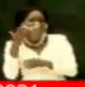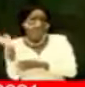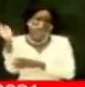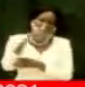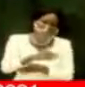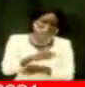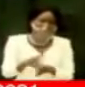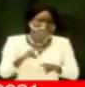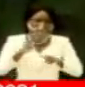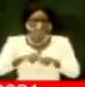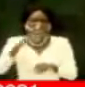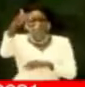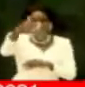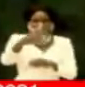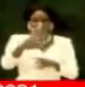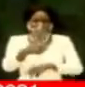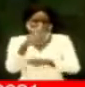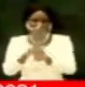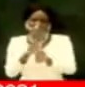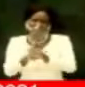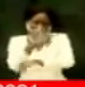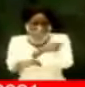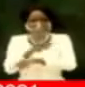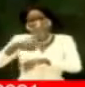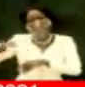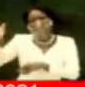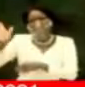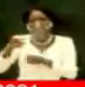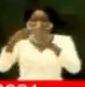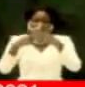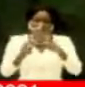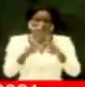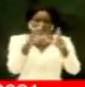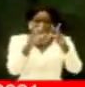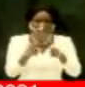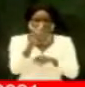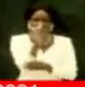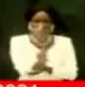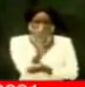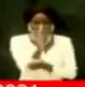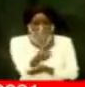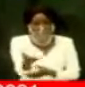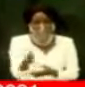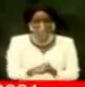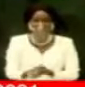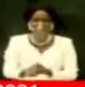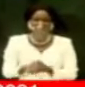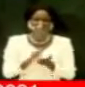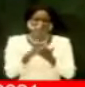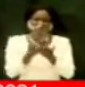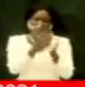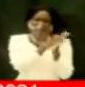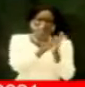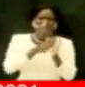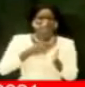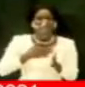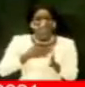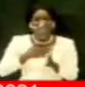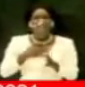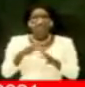vaccine quicker than us. And of course, the elderly, the gogos, it is already in our culture that we